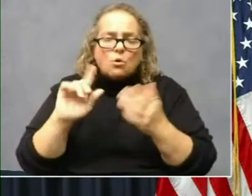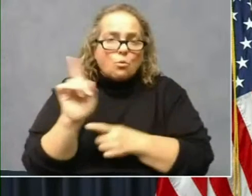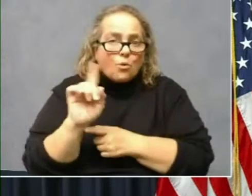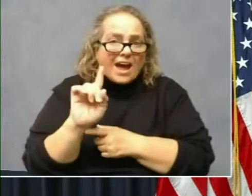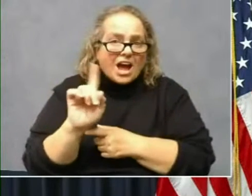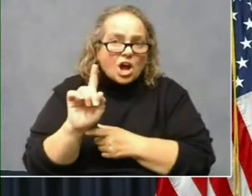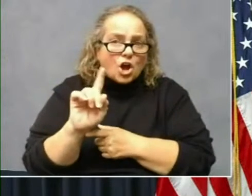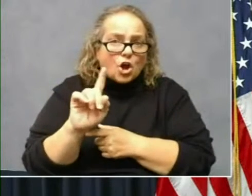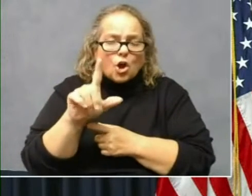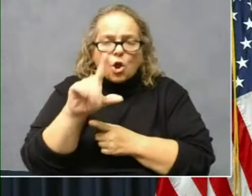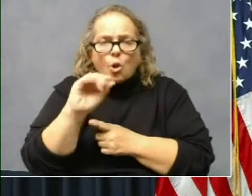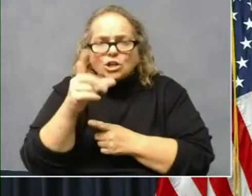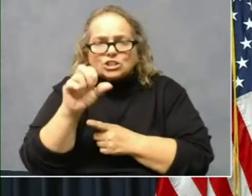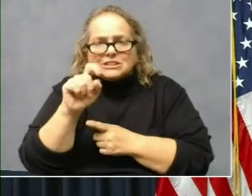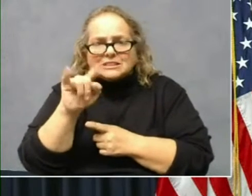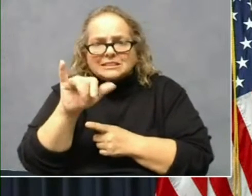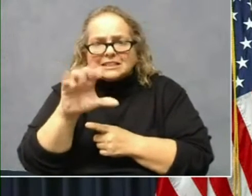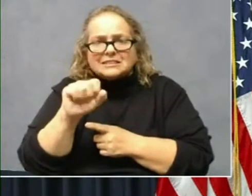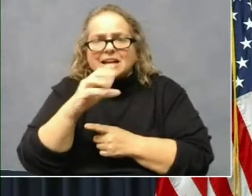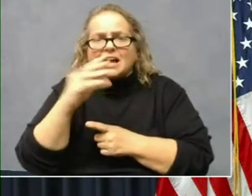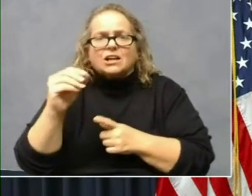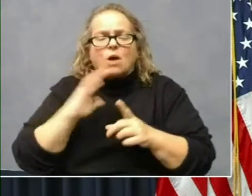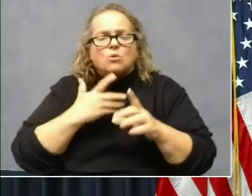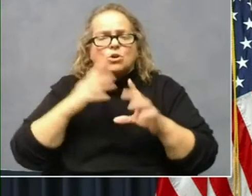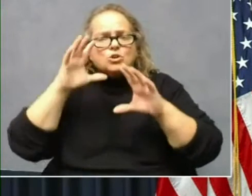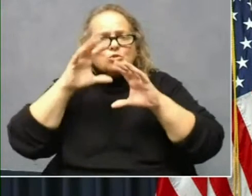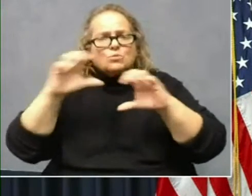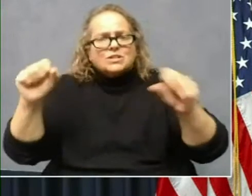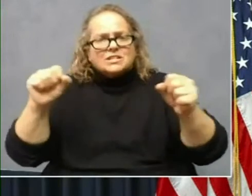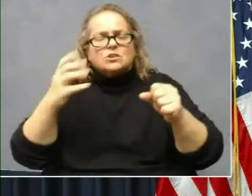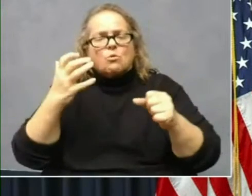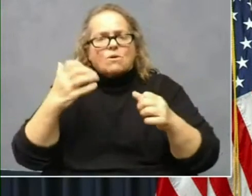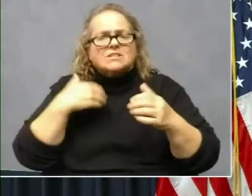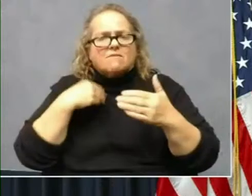flexibility from our superintendents, but we've also asked them to be an early part of the